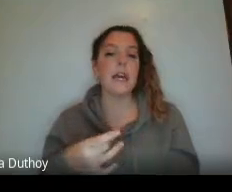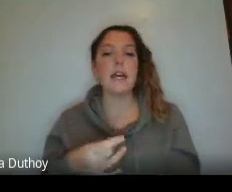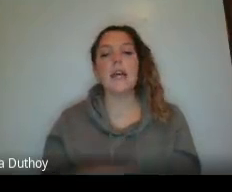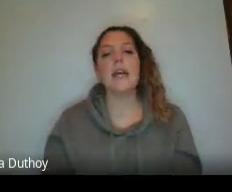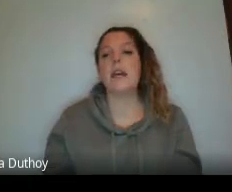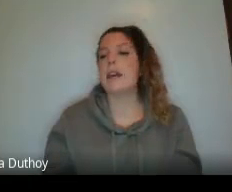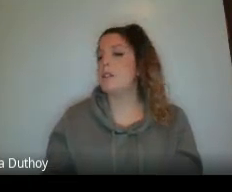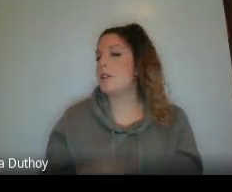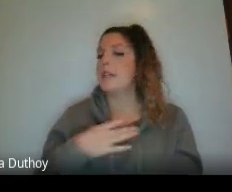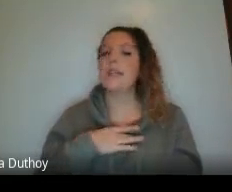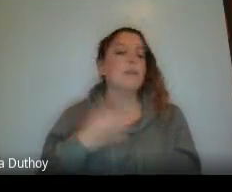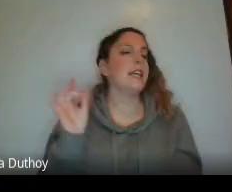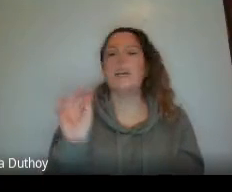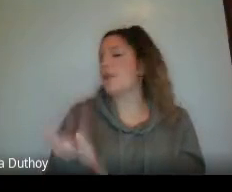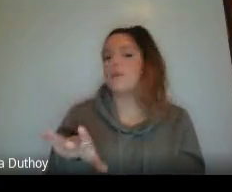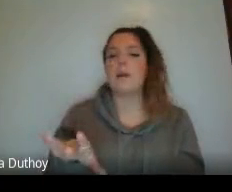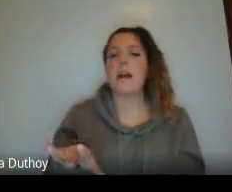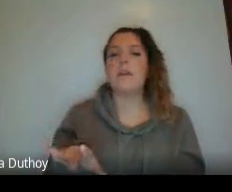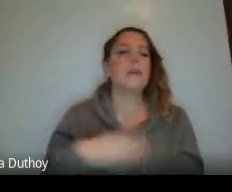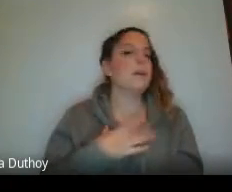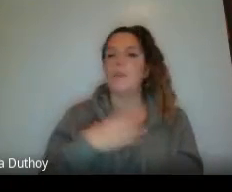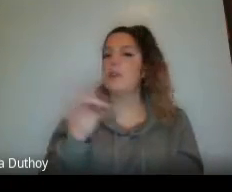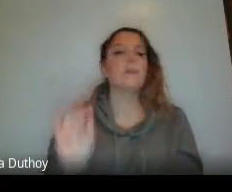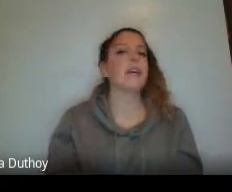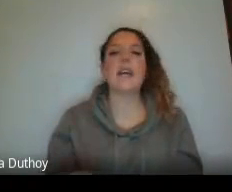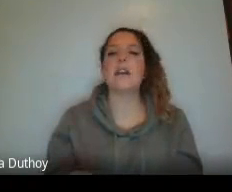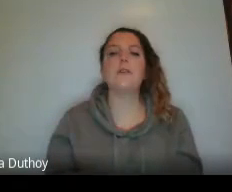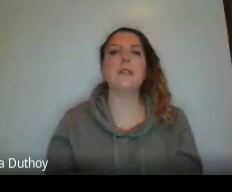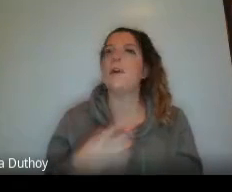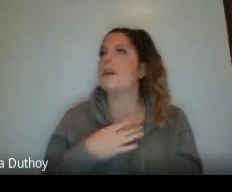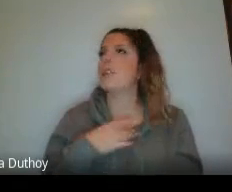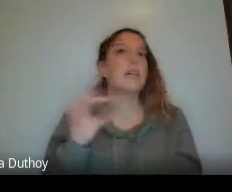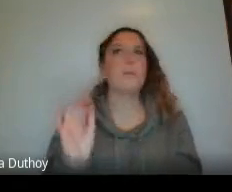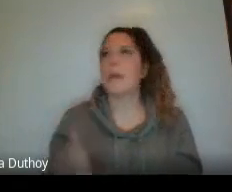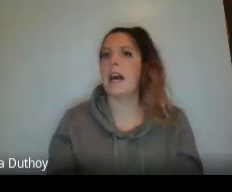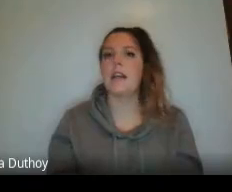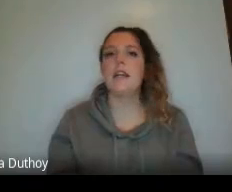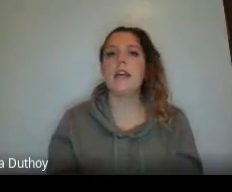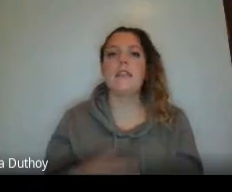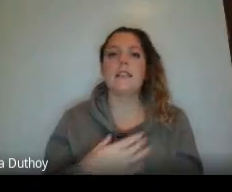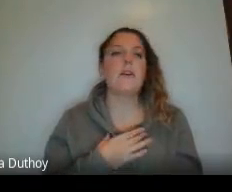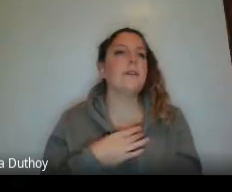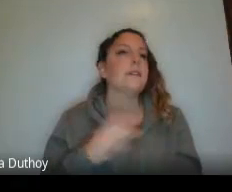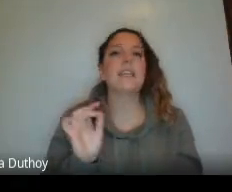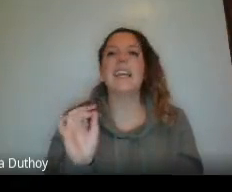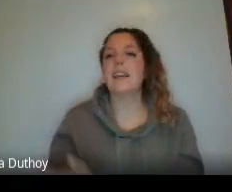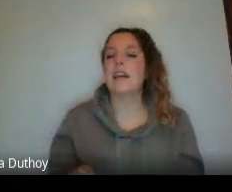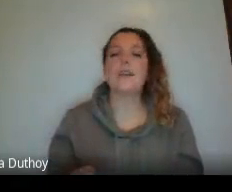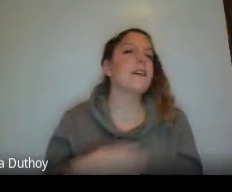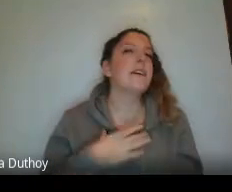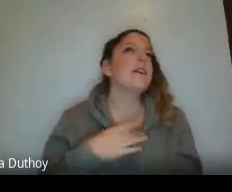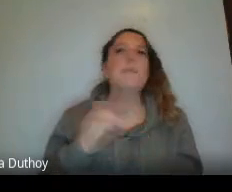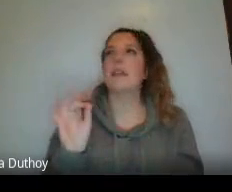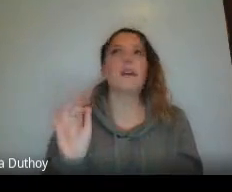you like it. And don't like, you take it and you throw it out. Don't like. And notice how I shake my head. That's called